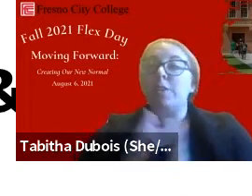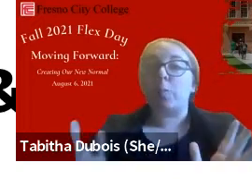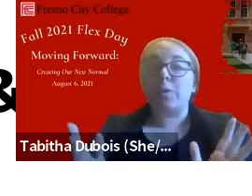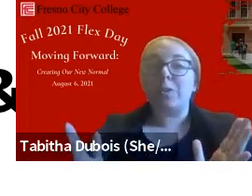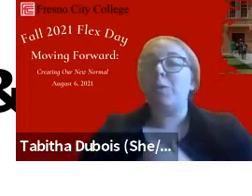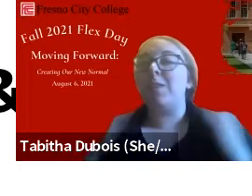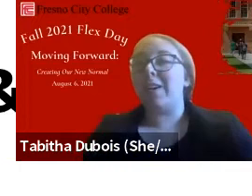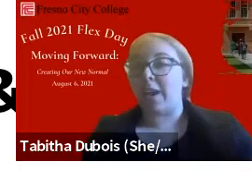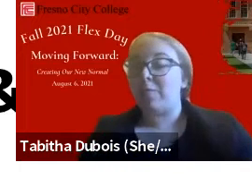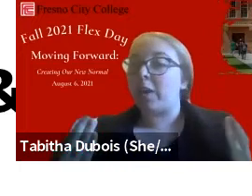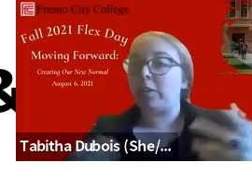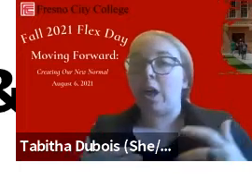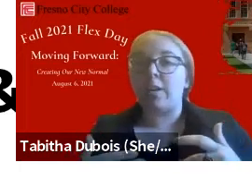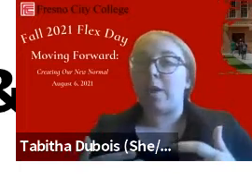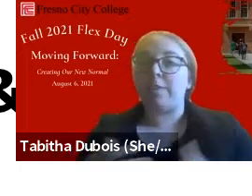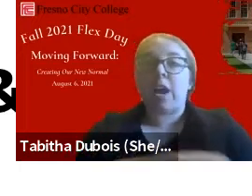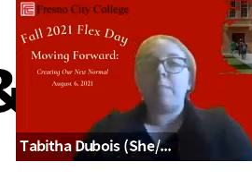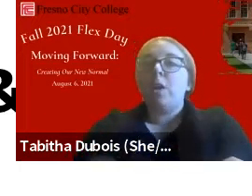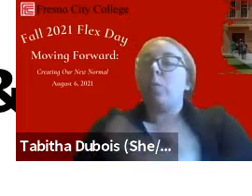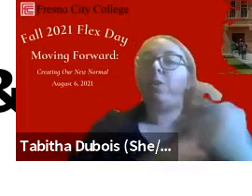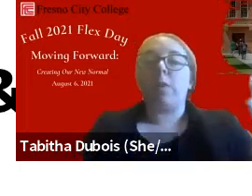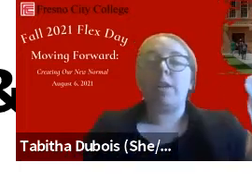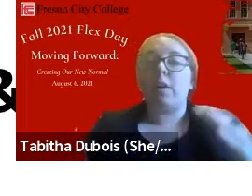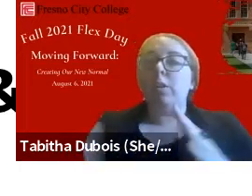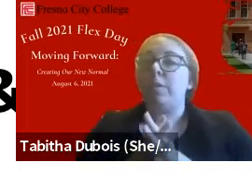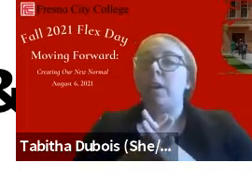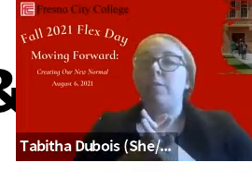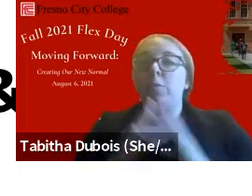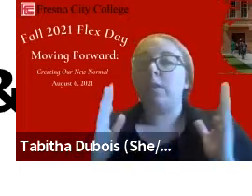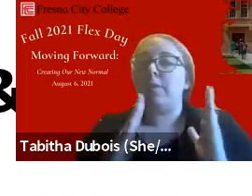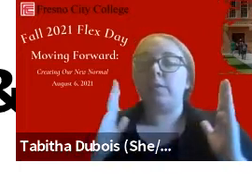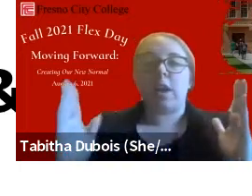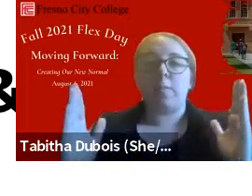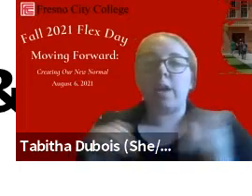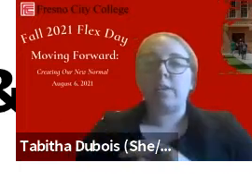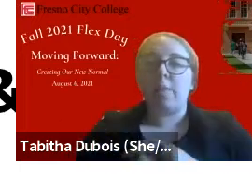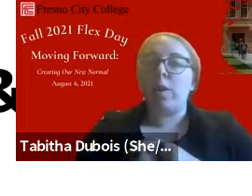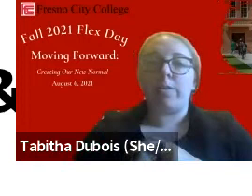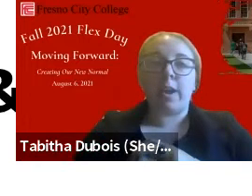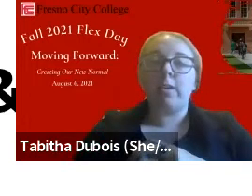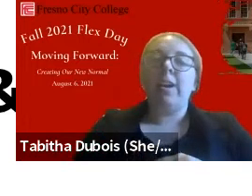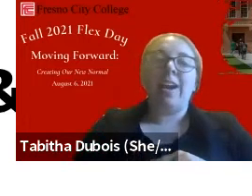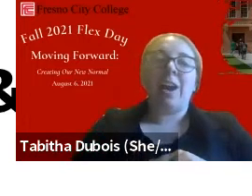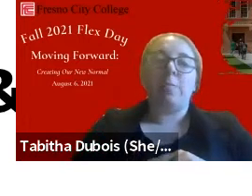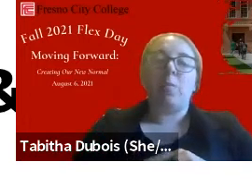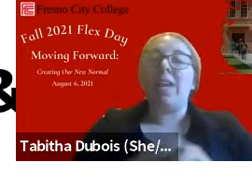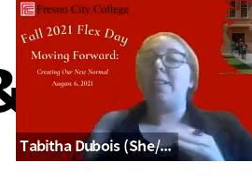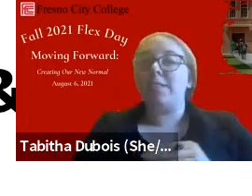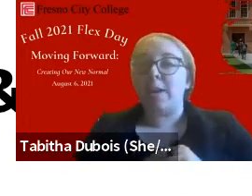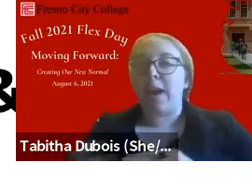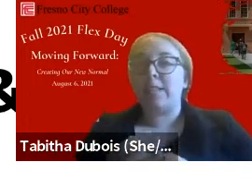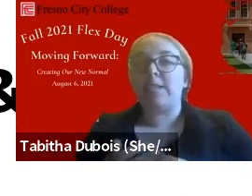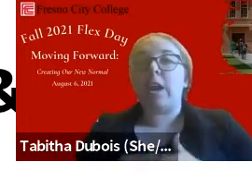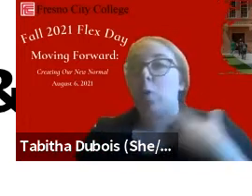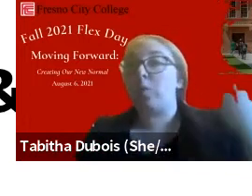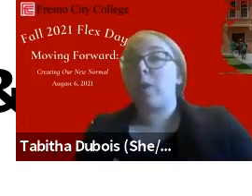Then the interpreters can only be there again for that allotted amount of time. We don't mind at all if you give us that time, we are there, but we can't